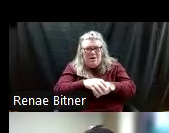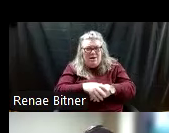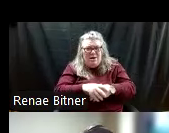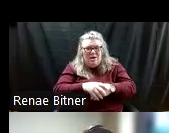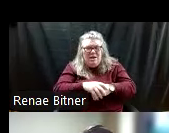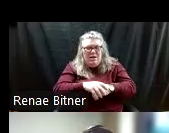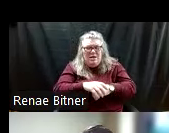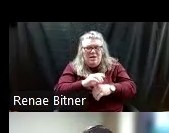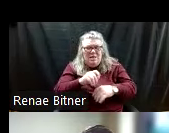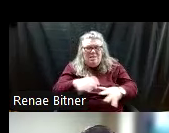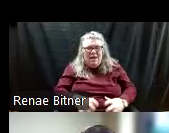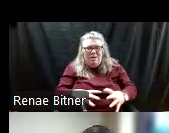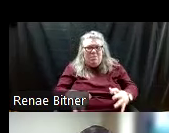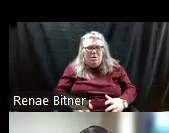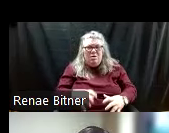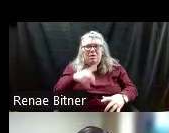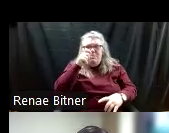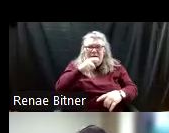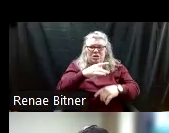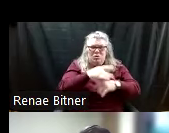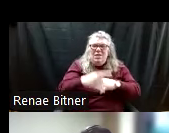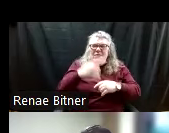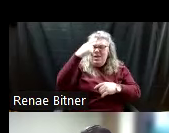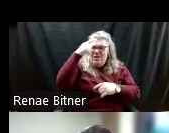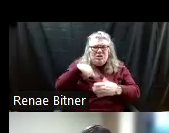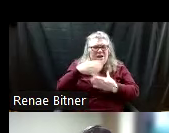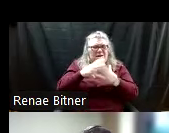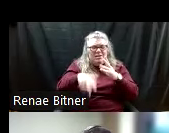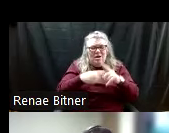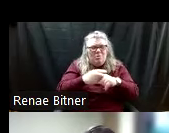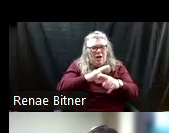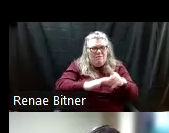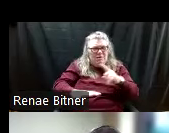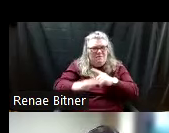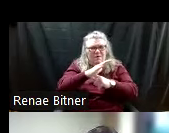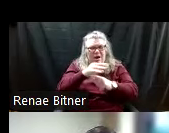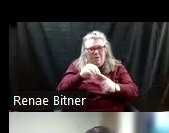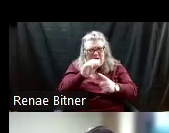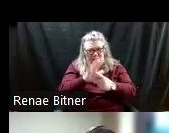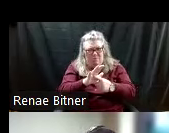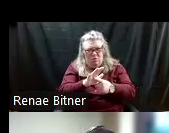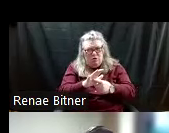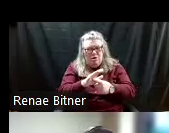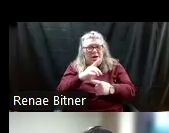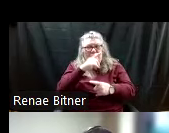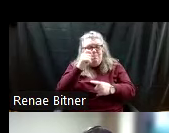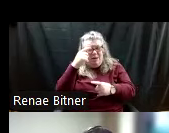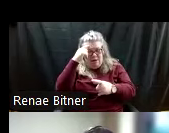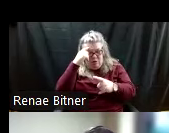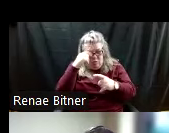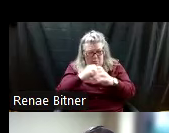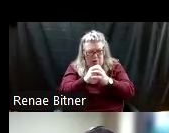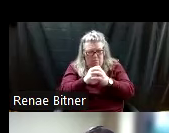early, but they do feel it was some sort of environmental exposure. And unfortunately, due to that swelling of her brain, she